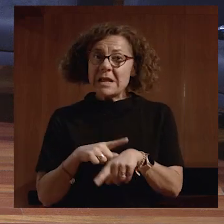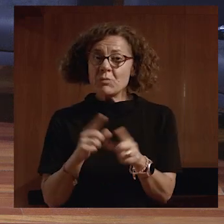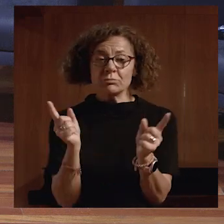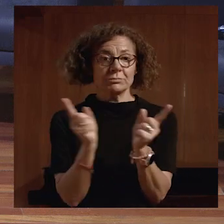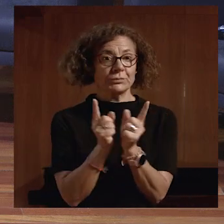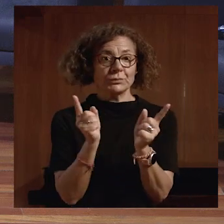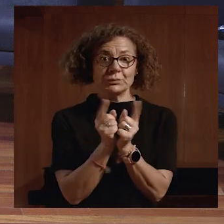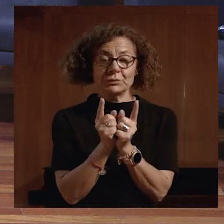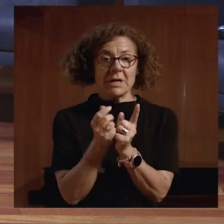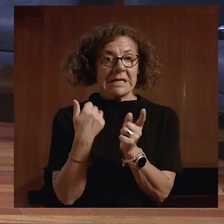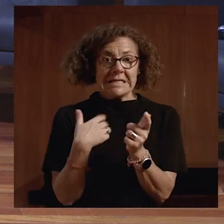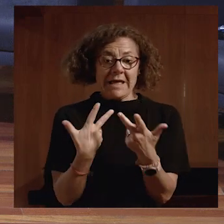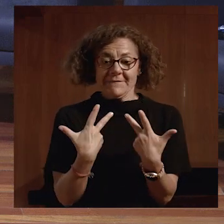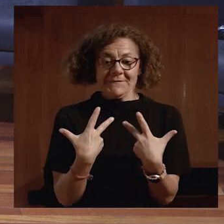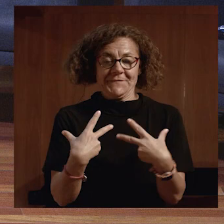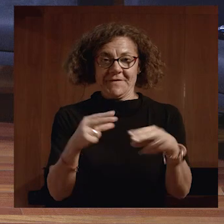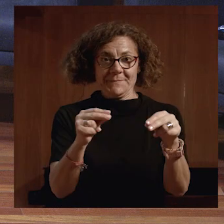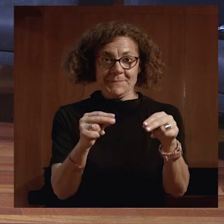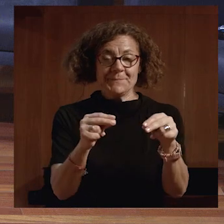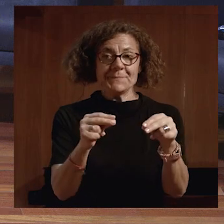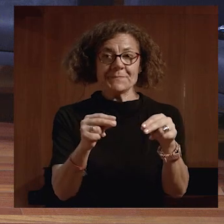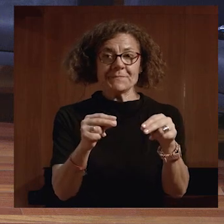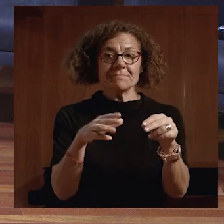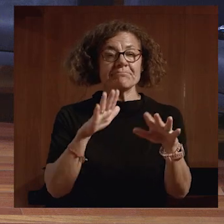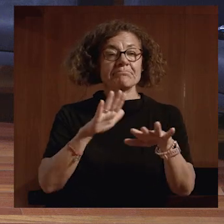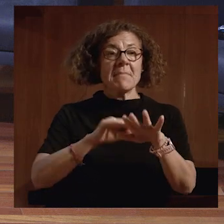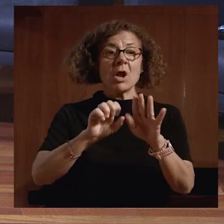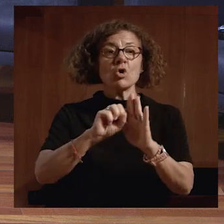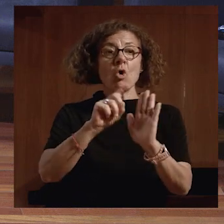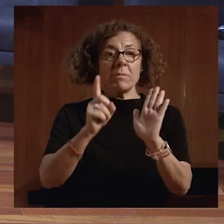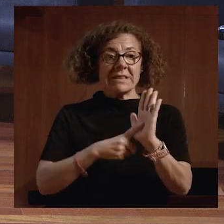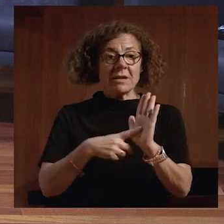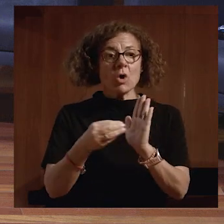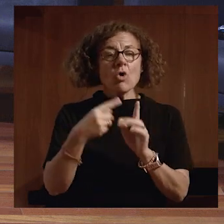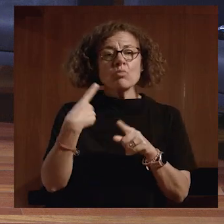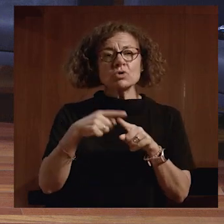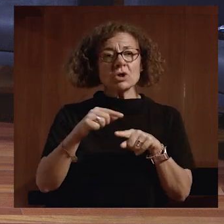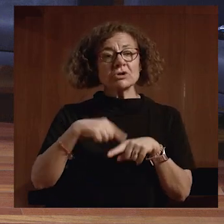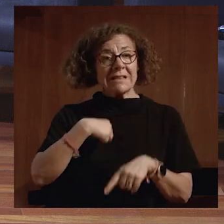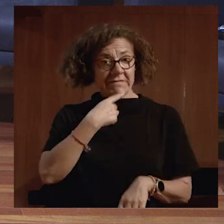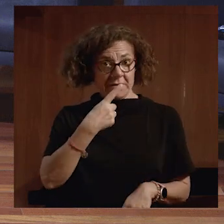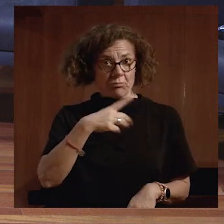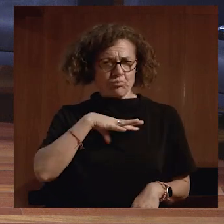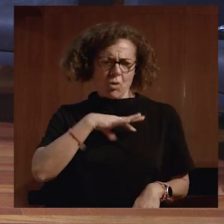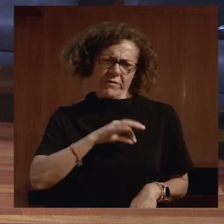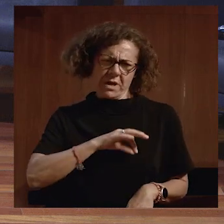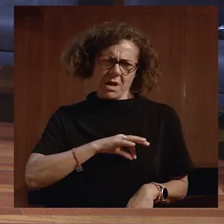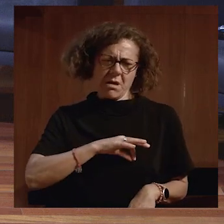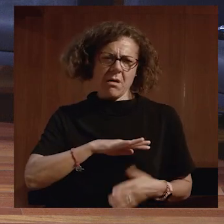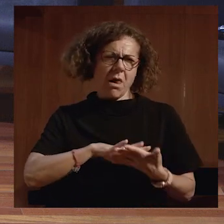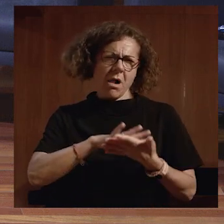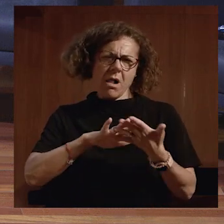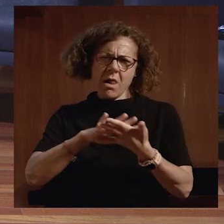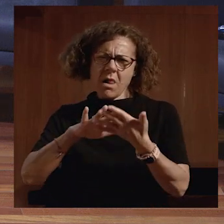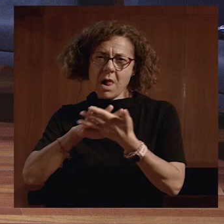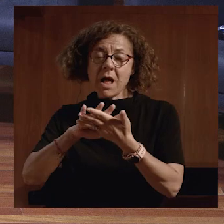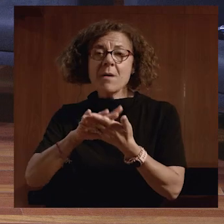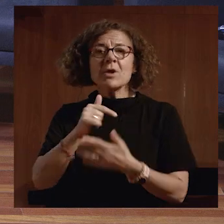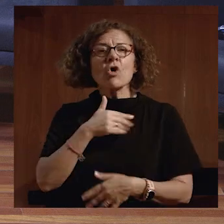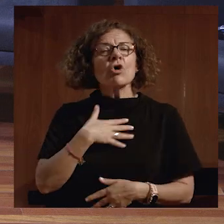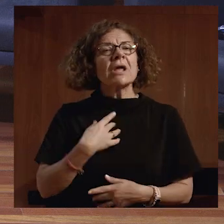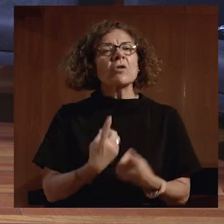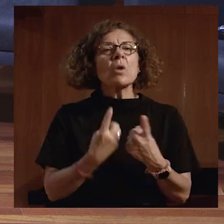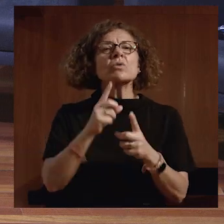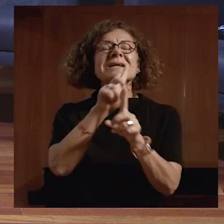more I could be saying. I want to just give some of the questions again, which are so important for